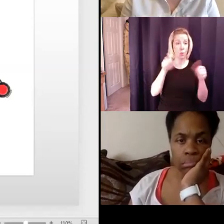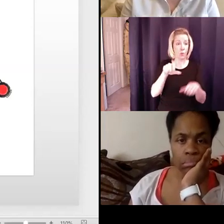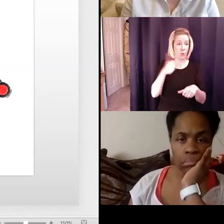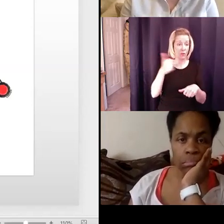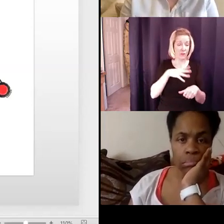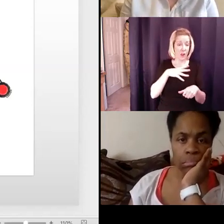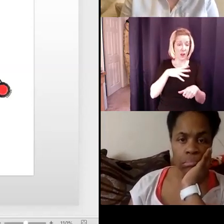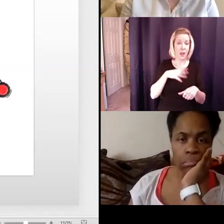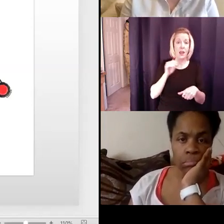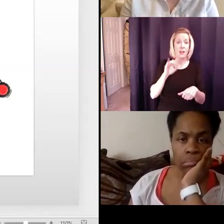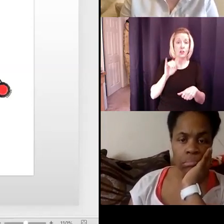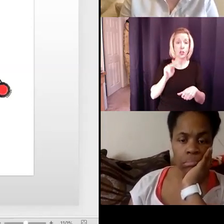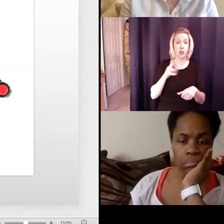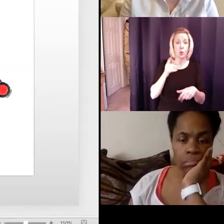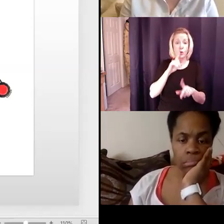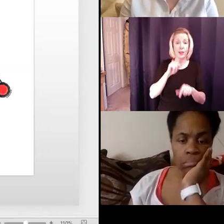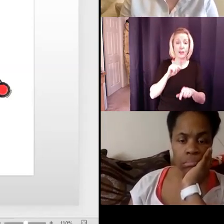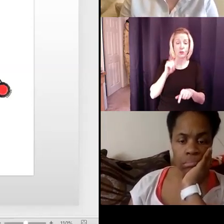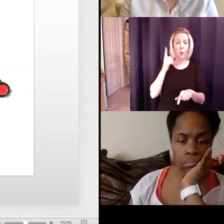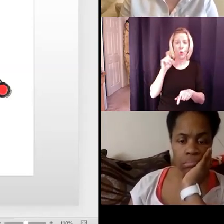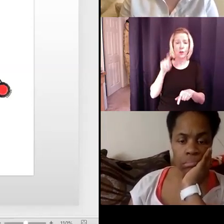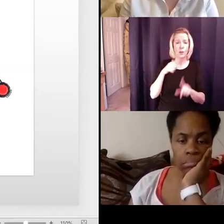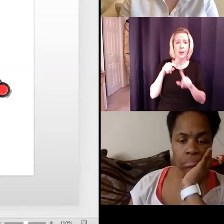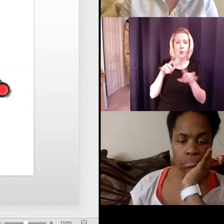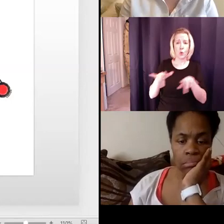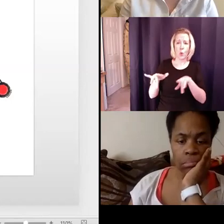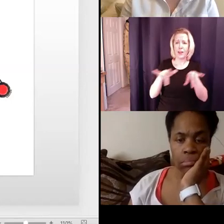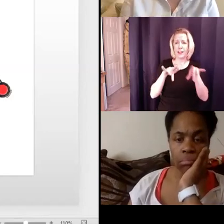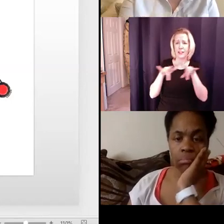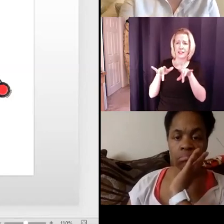I don't know, Jen, if you want to answer the question about the recording of it. Oh.